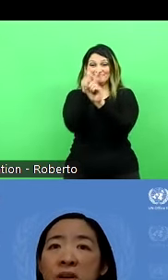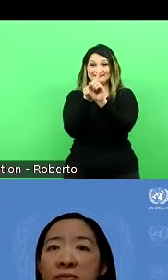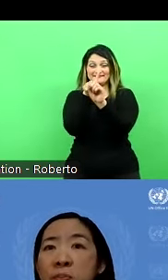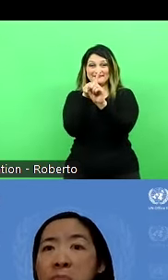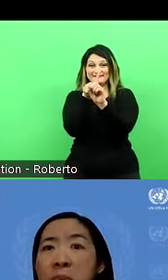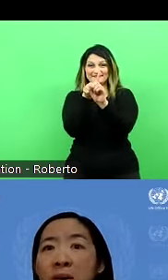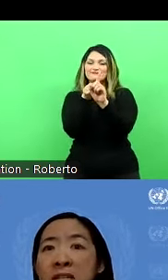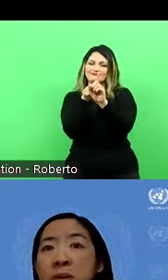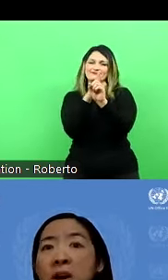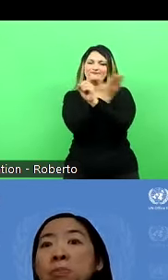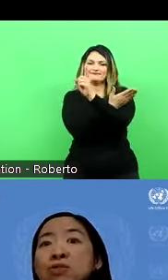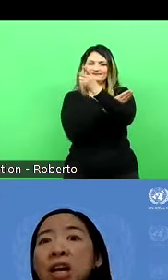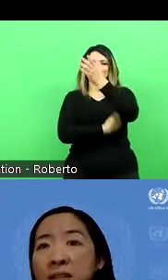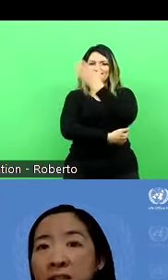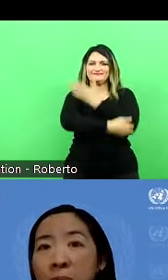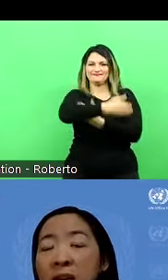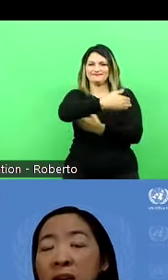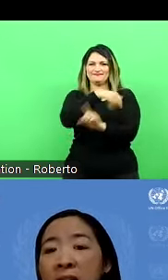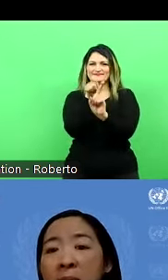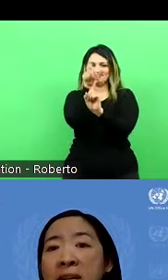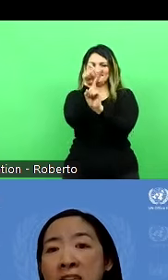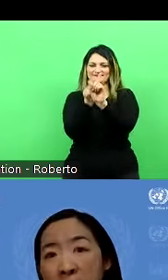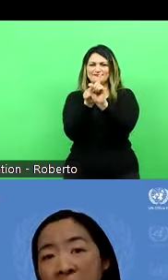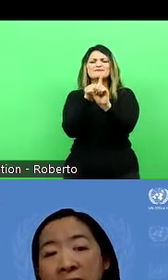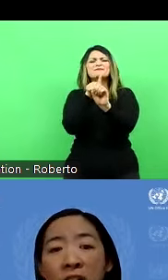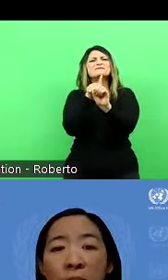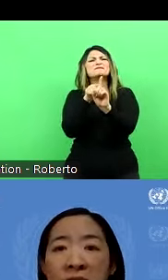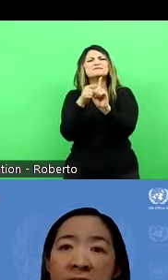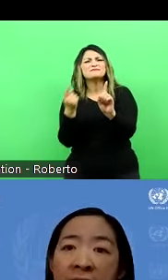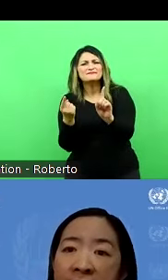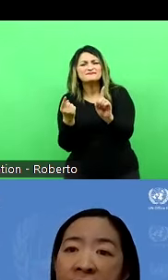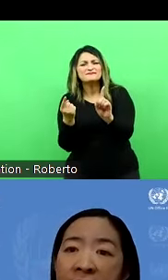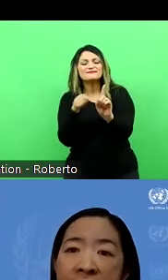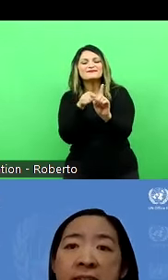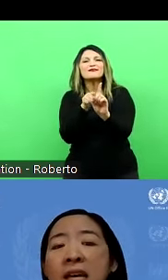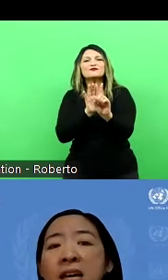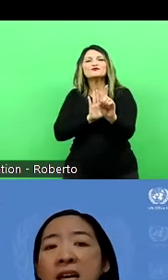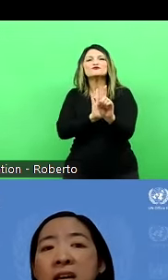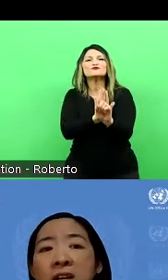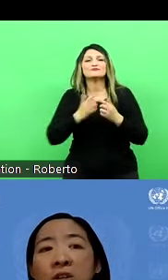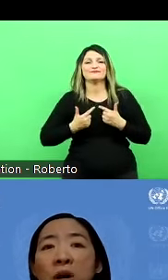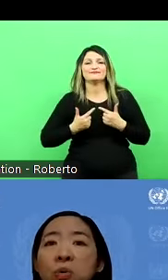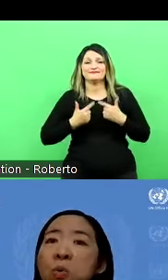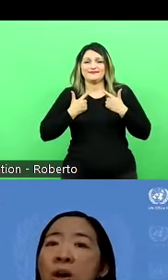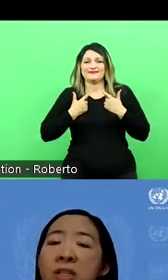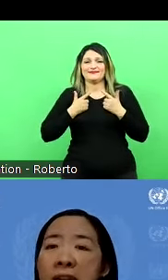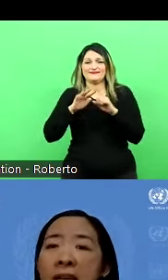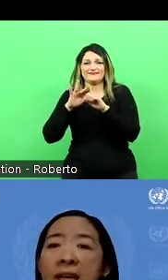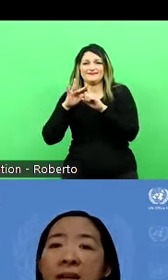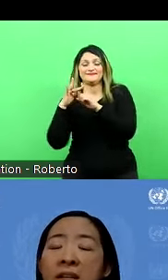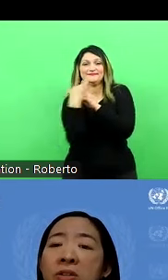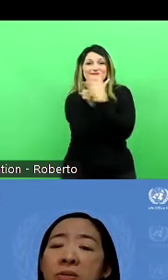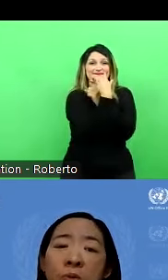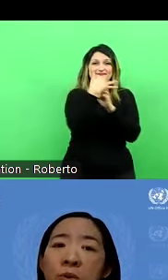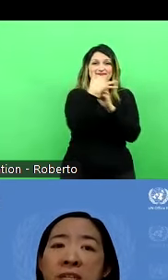sort of impairments are being obstructed to be participating in community activities. So what do we want to